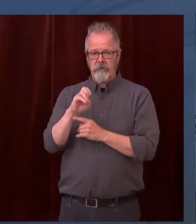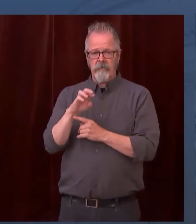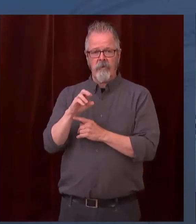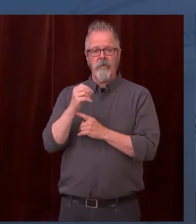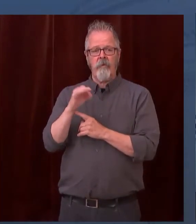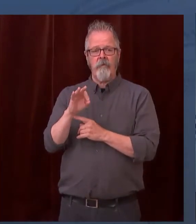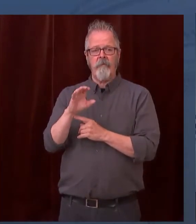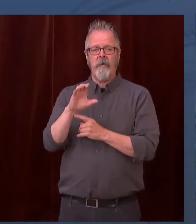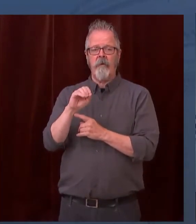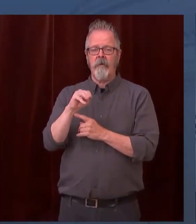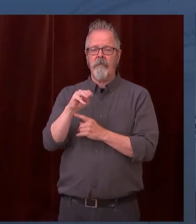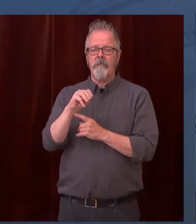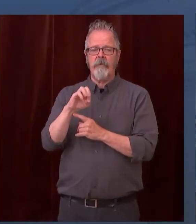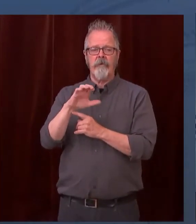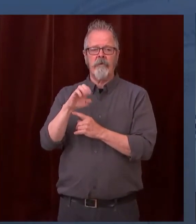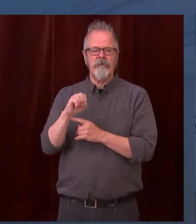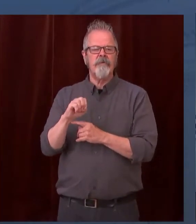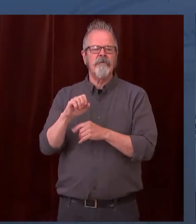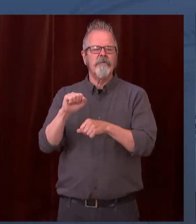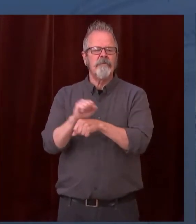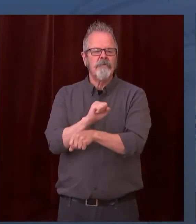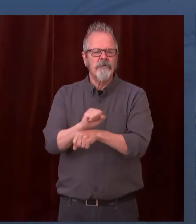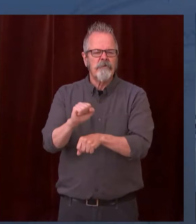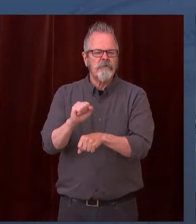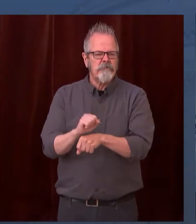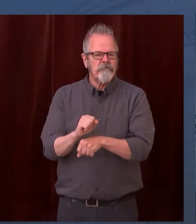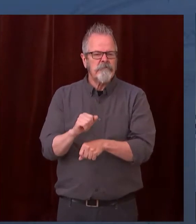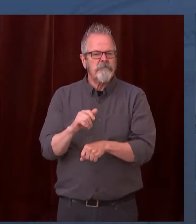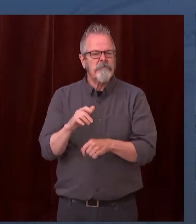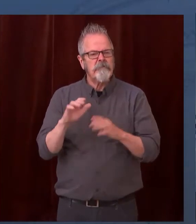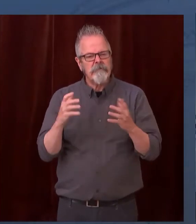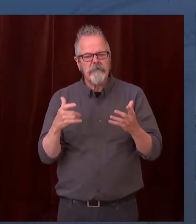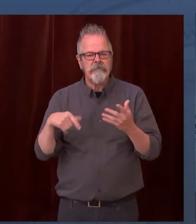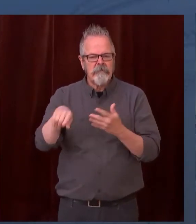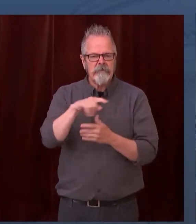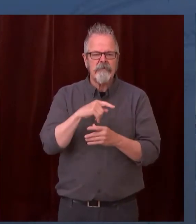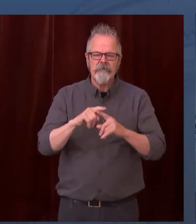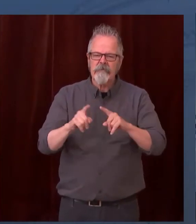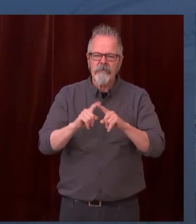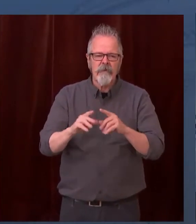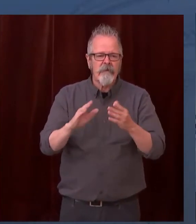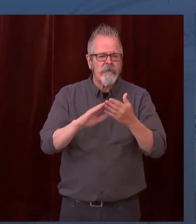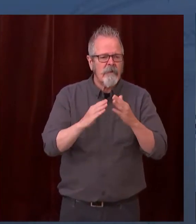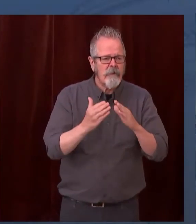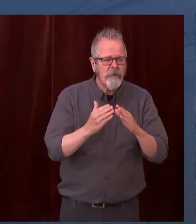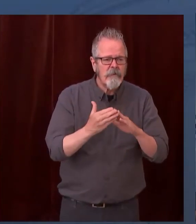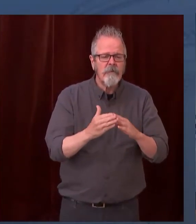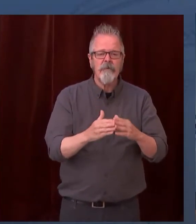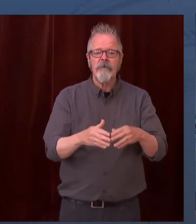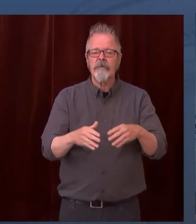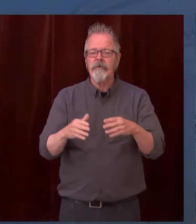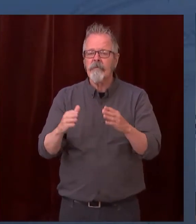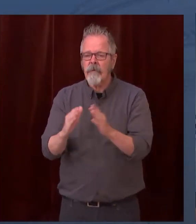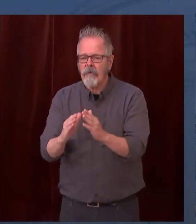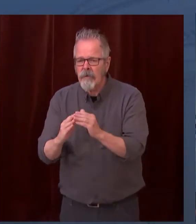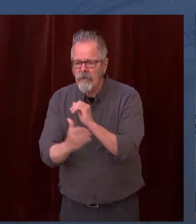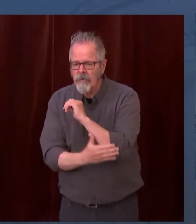Downtown Rotary Association, and the Yakima Valley Mall. We're just some of the major players, but it's really been an effort by the entire